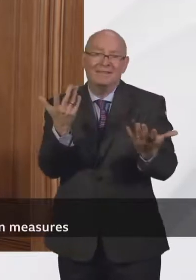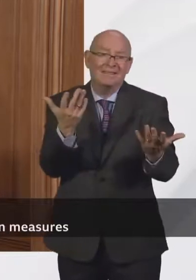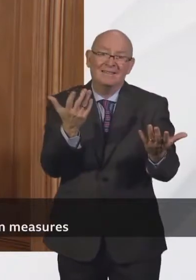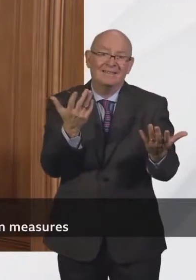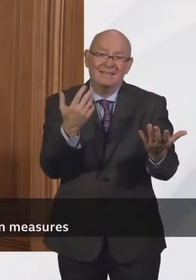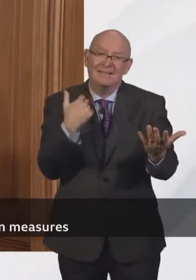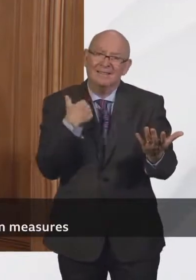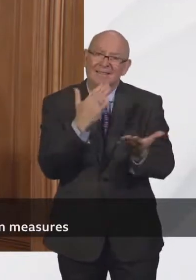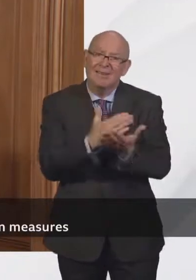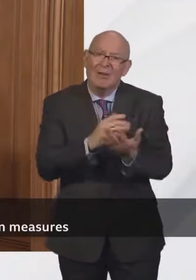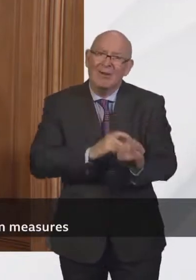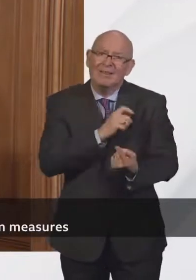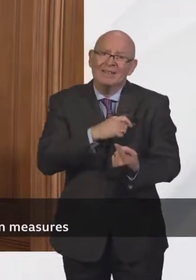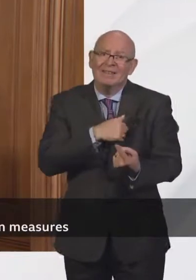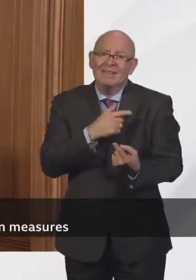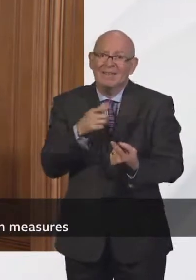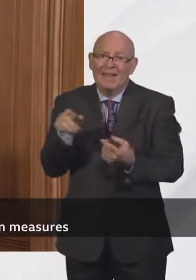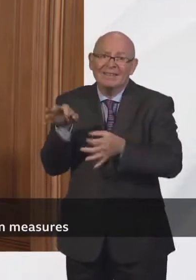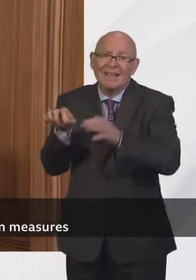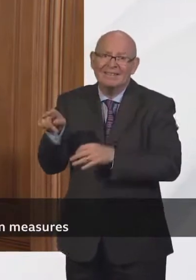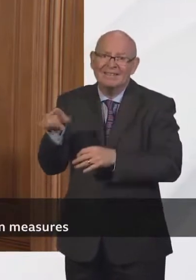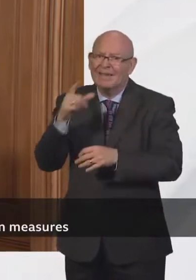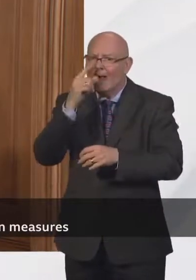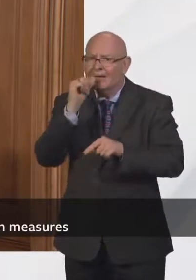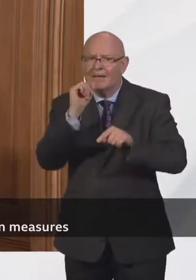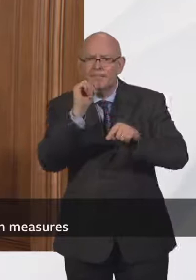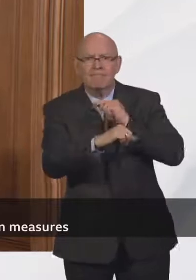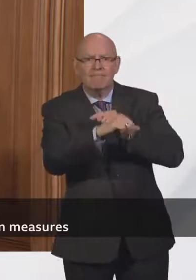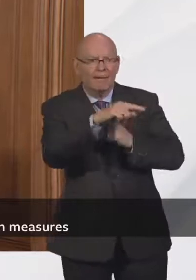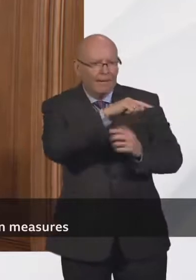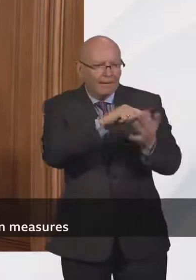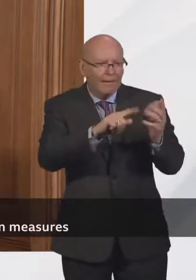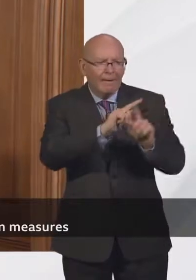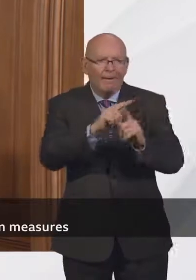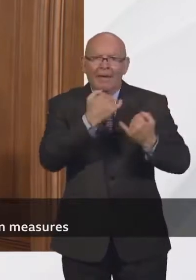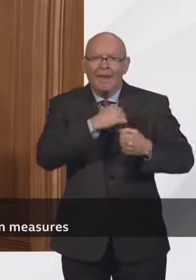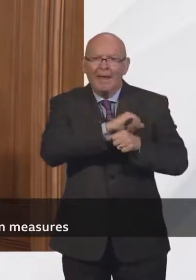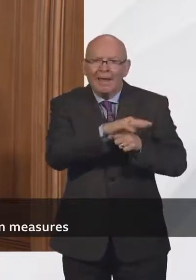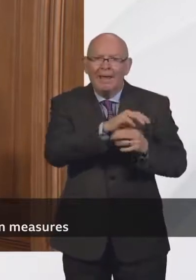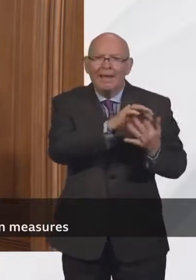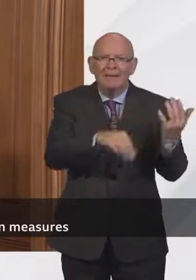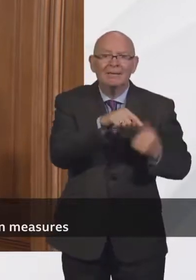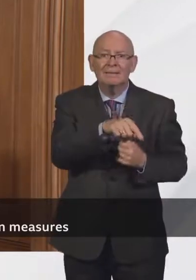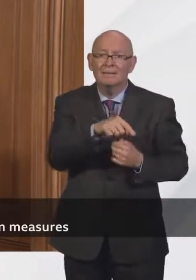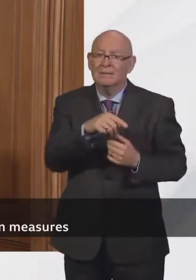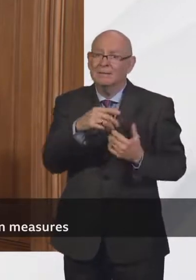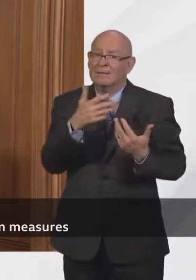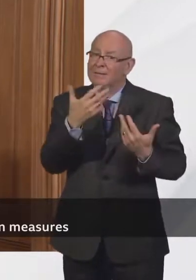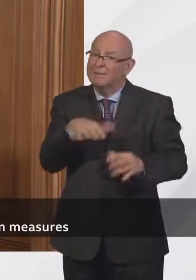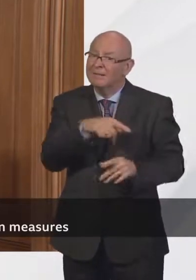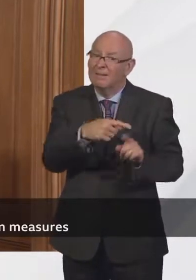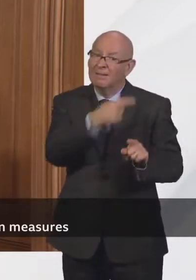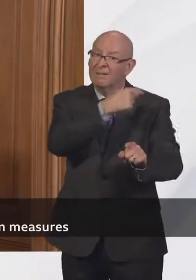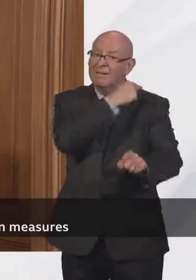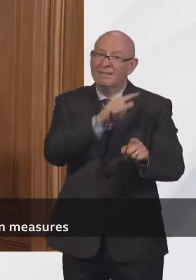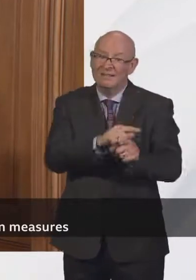I'm optimistic, but for the short to medium term, until this time next year, certainly I think we should be planning for this for what I